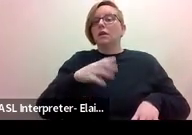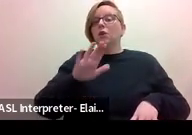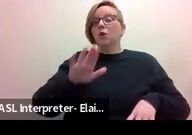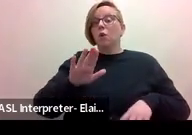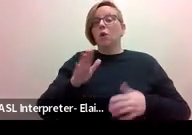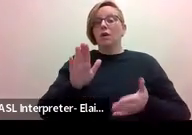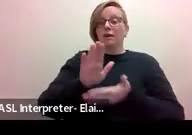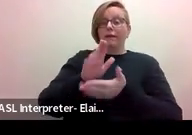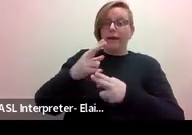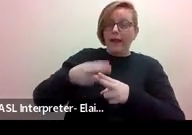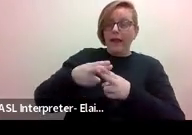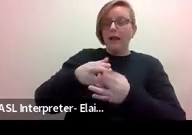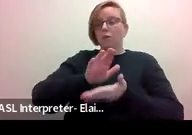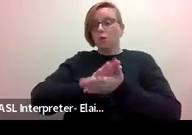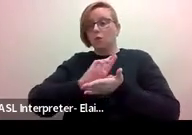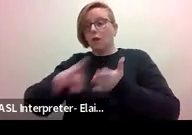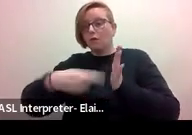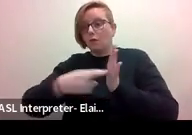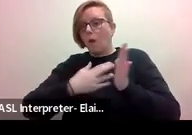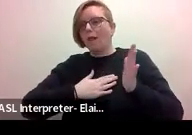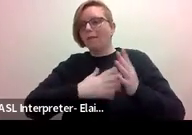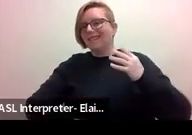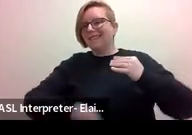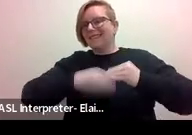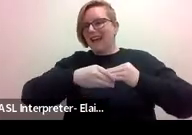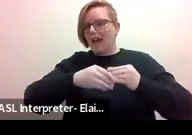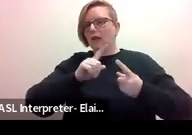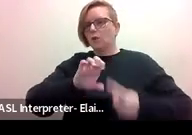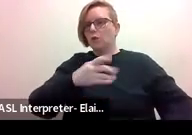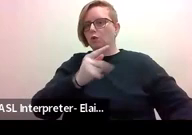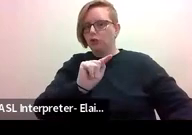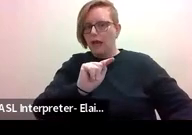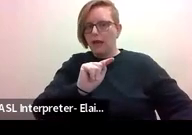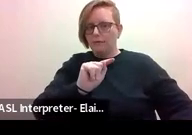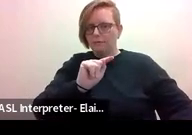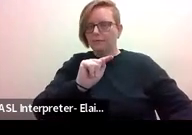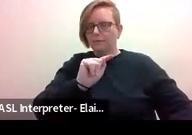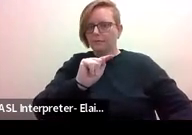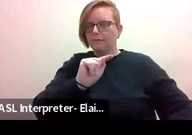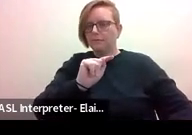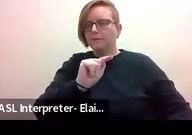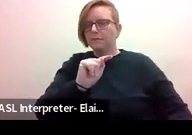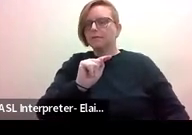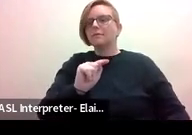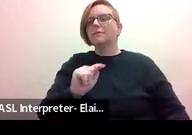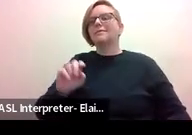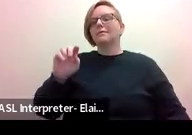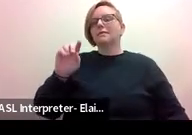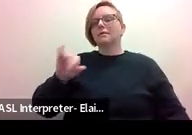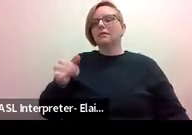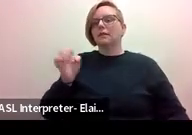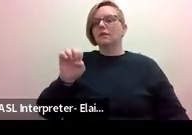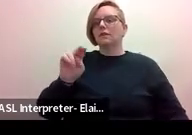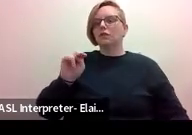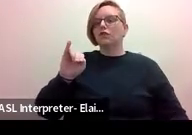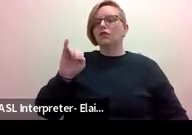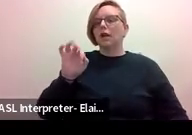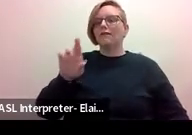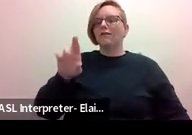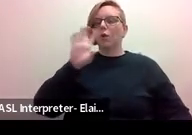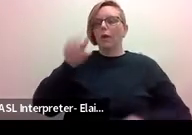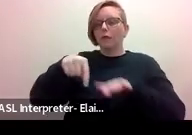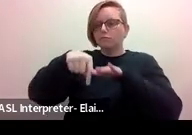really like to keep track of that. As I mentioned, Jennifer is going to talk quite a bit about the Andrew F. case and why it's important for us to